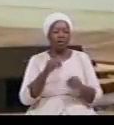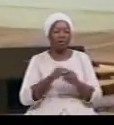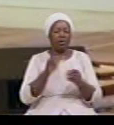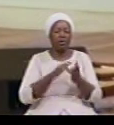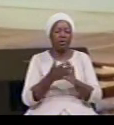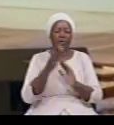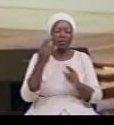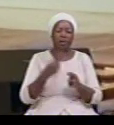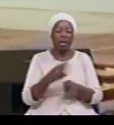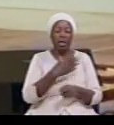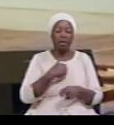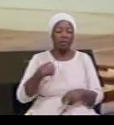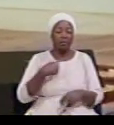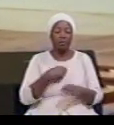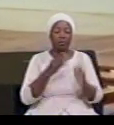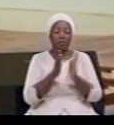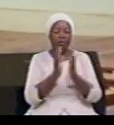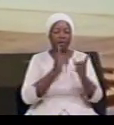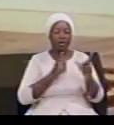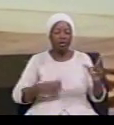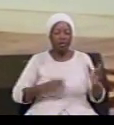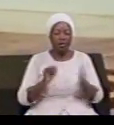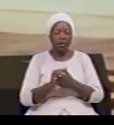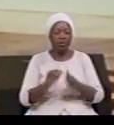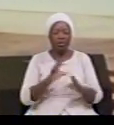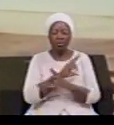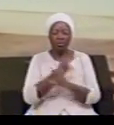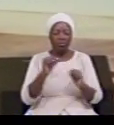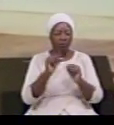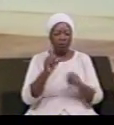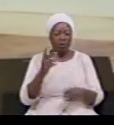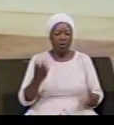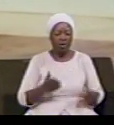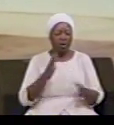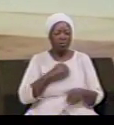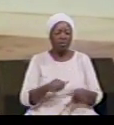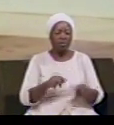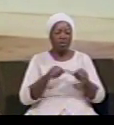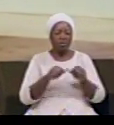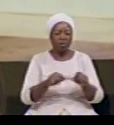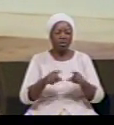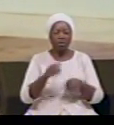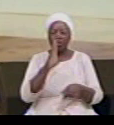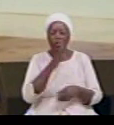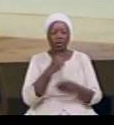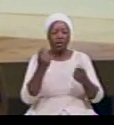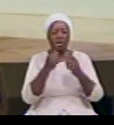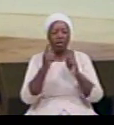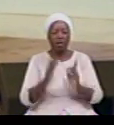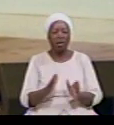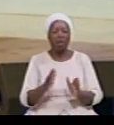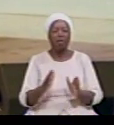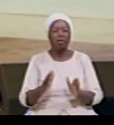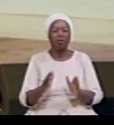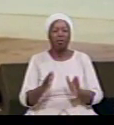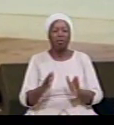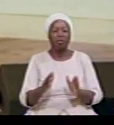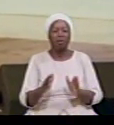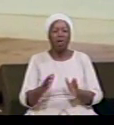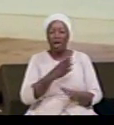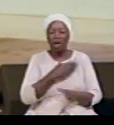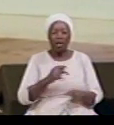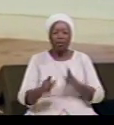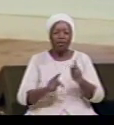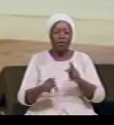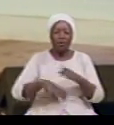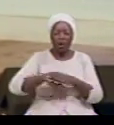will pray, Lord, none of us will remain sinners, unbelievers, and people outside